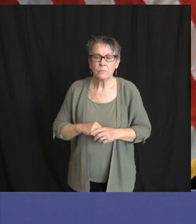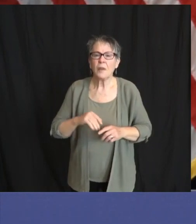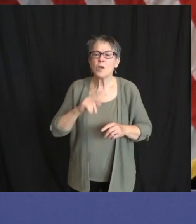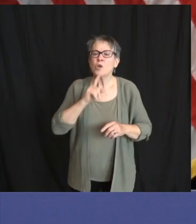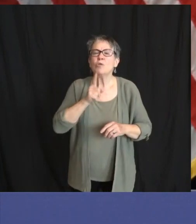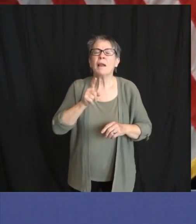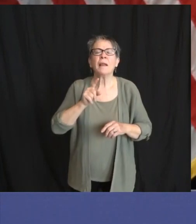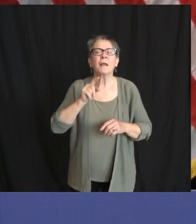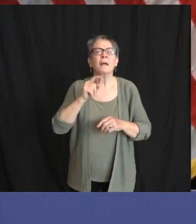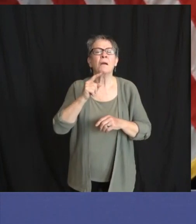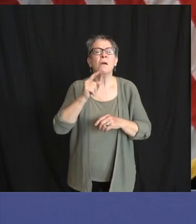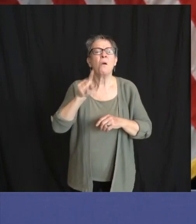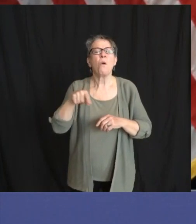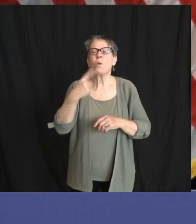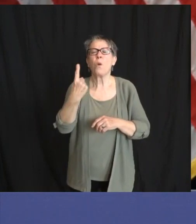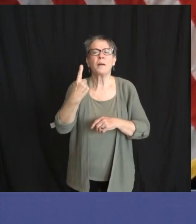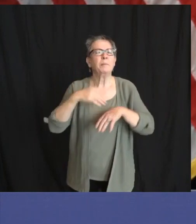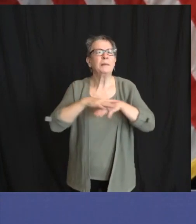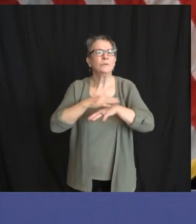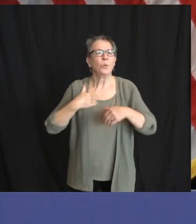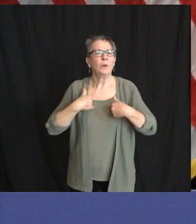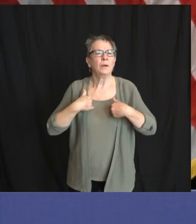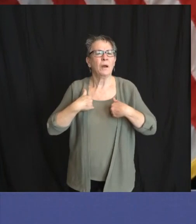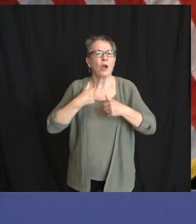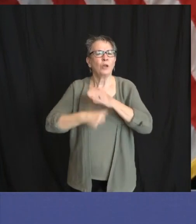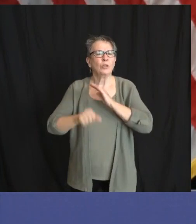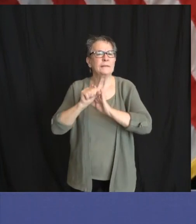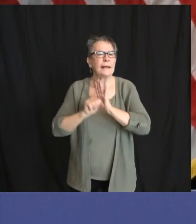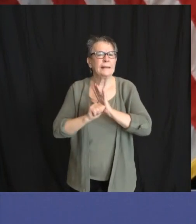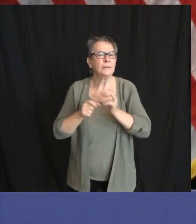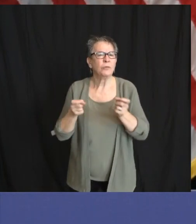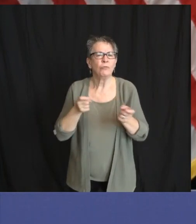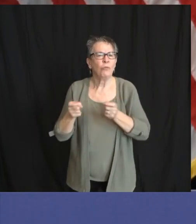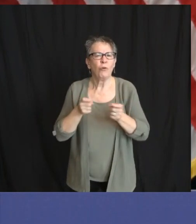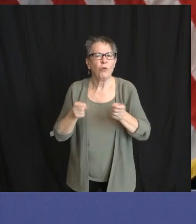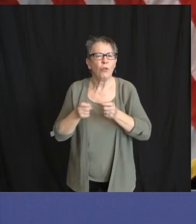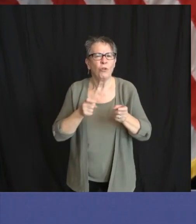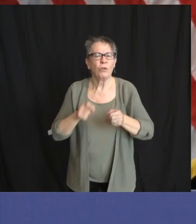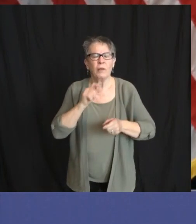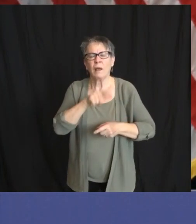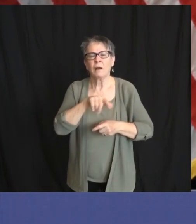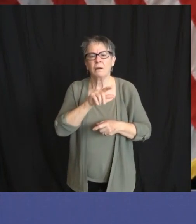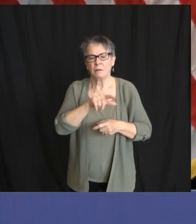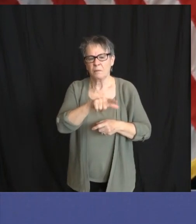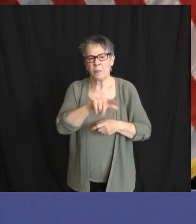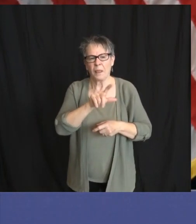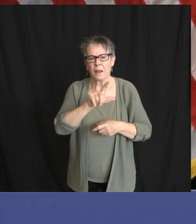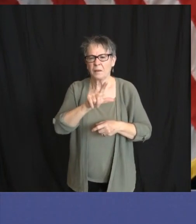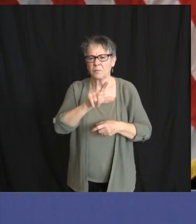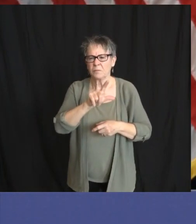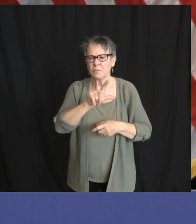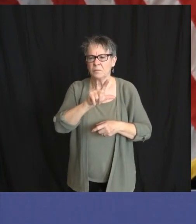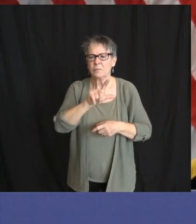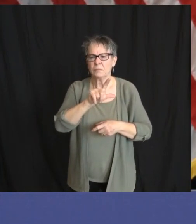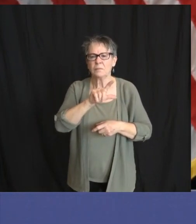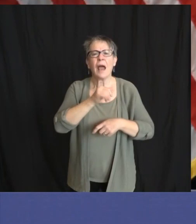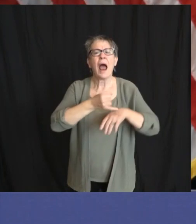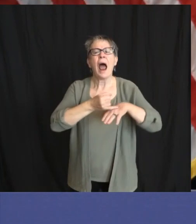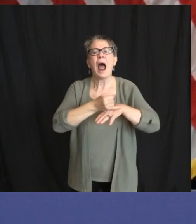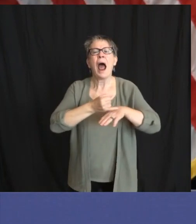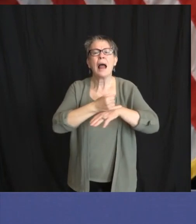going to be guidance that we offer to municipalities. I know that the Department of